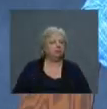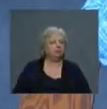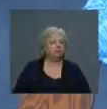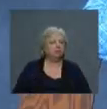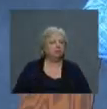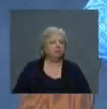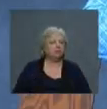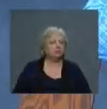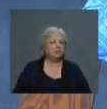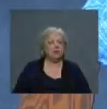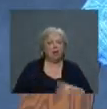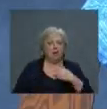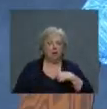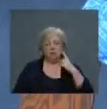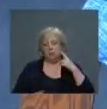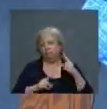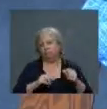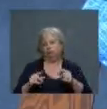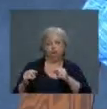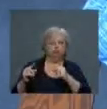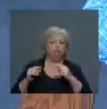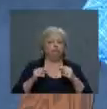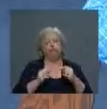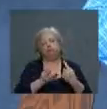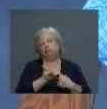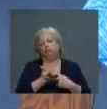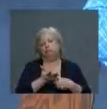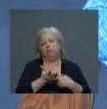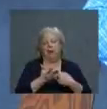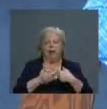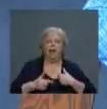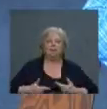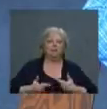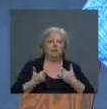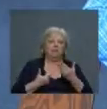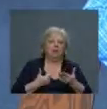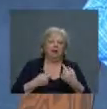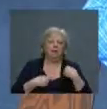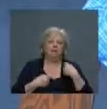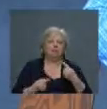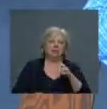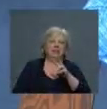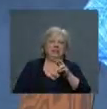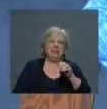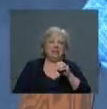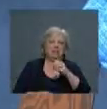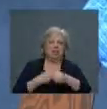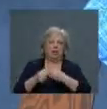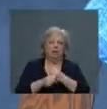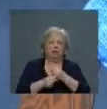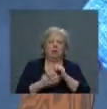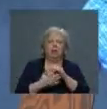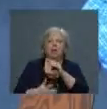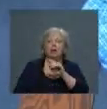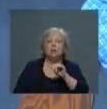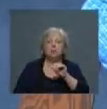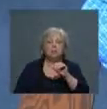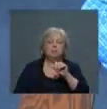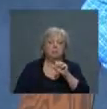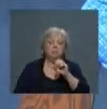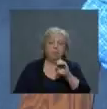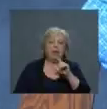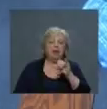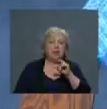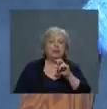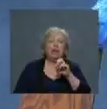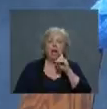It's been talked around. I've been there for 60 years. They're going to widen baseline. It's coming one way or the